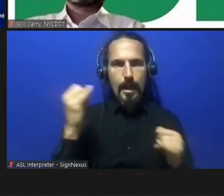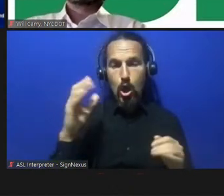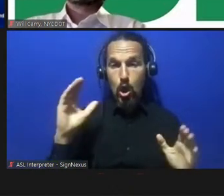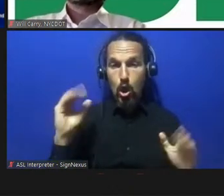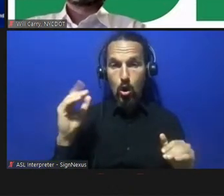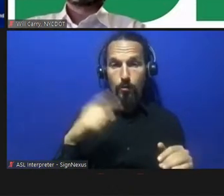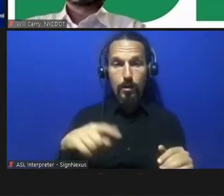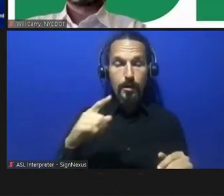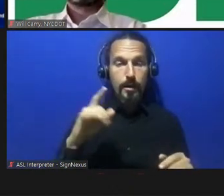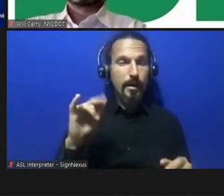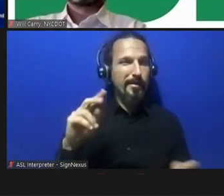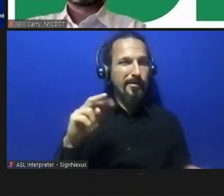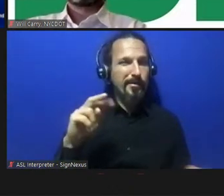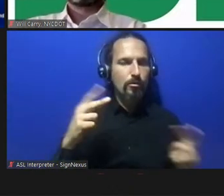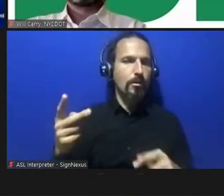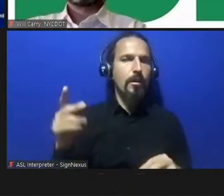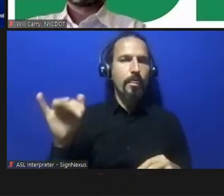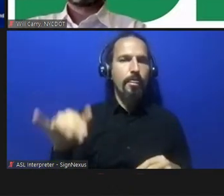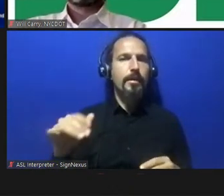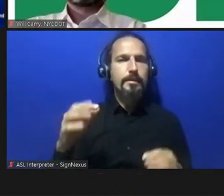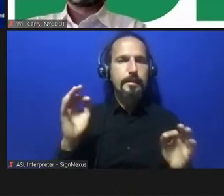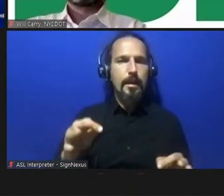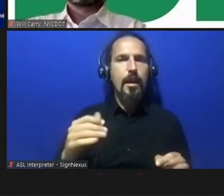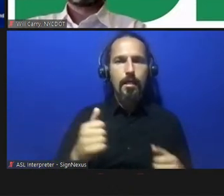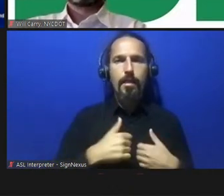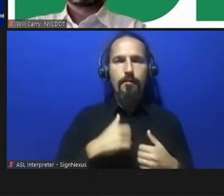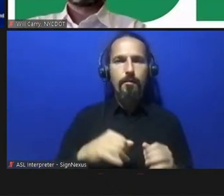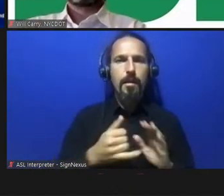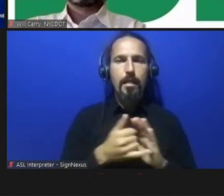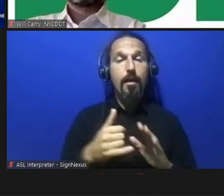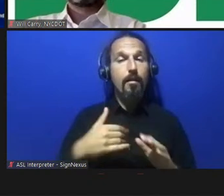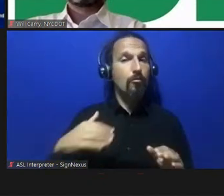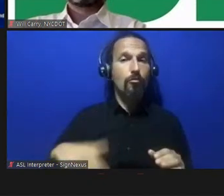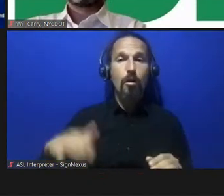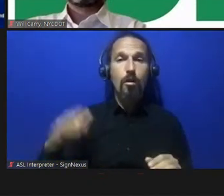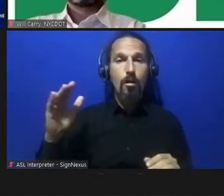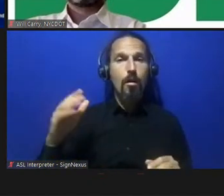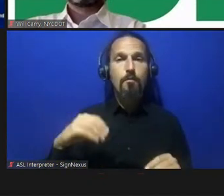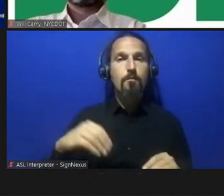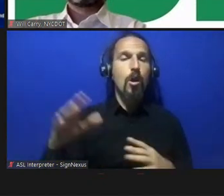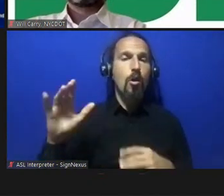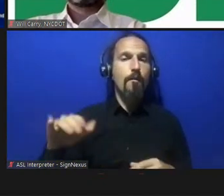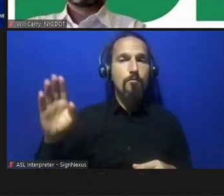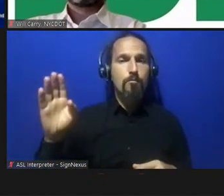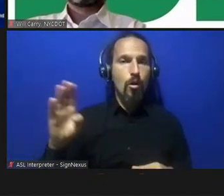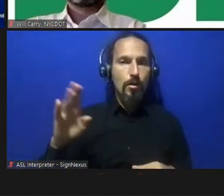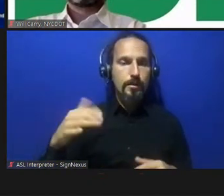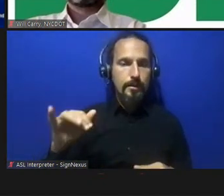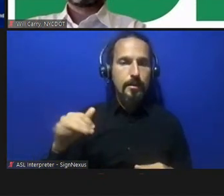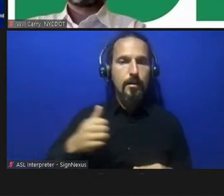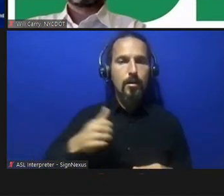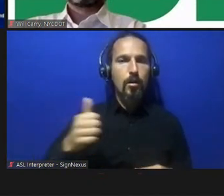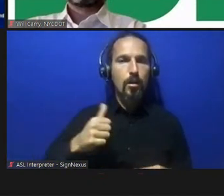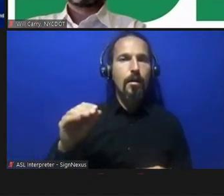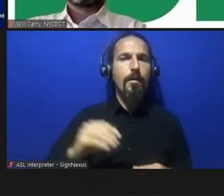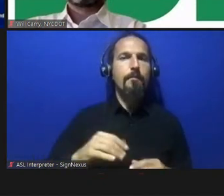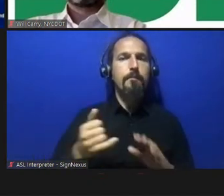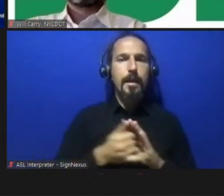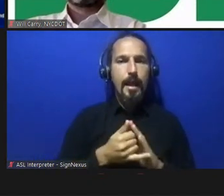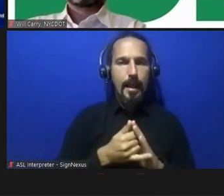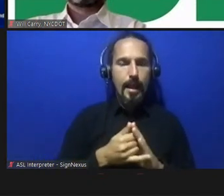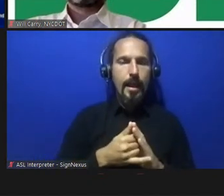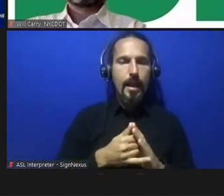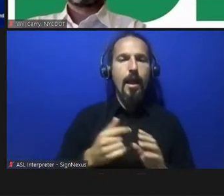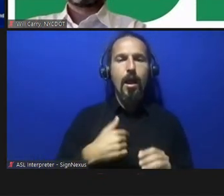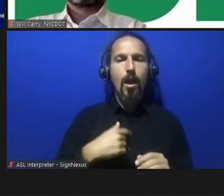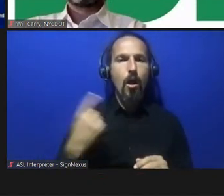overview this decision um i lived in manhattan my whole life i moved to brooklyn i still commute into manhattan uh i